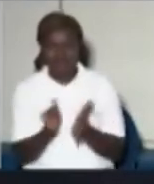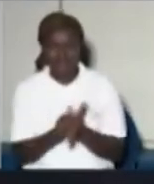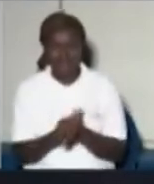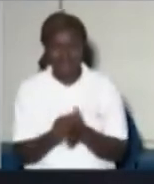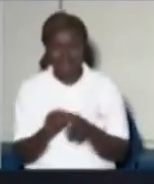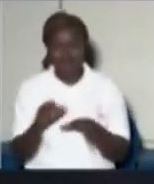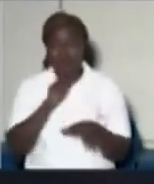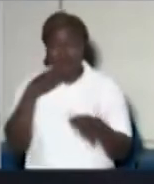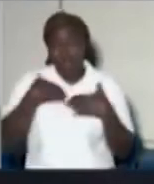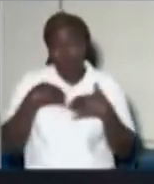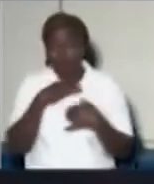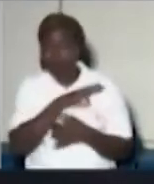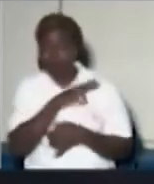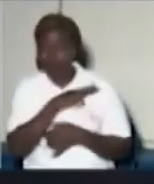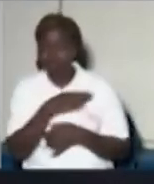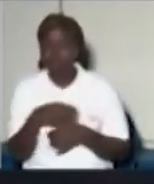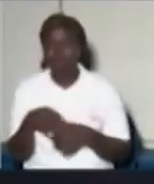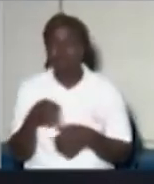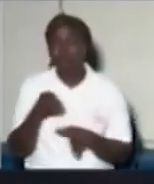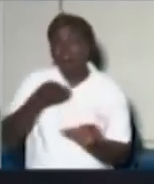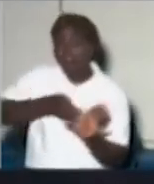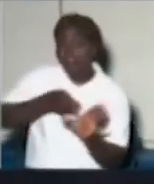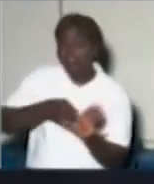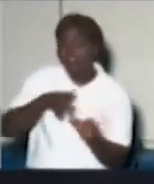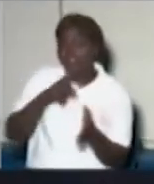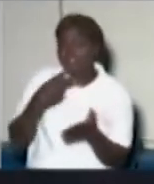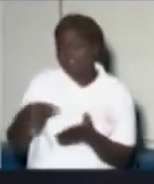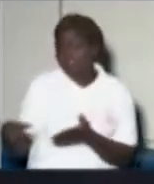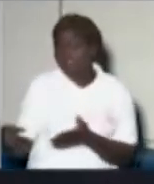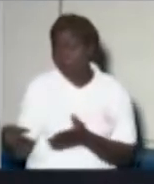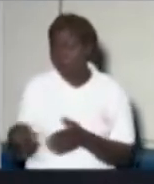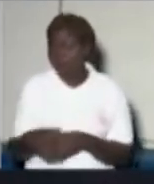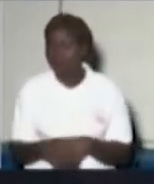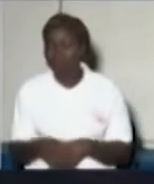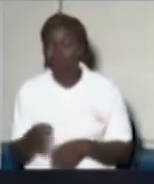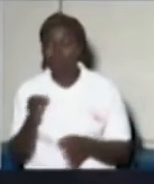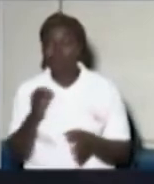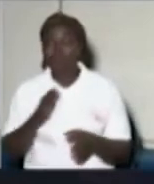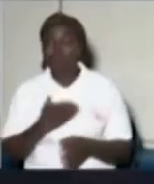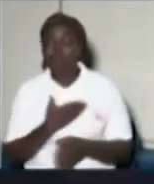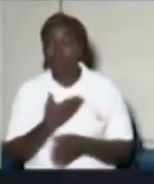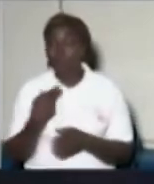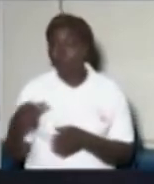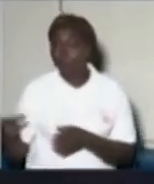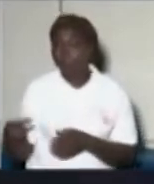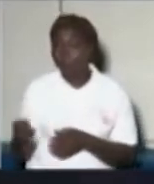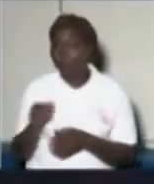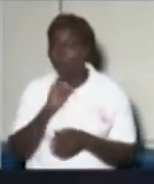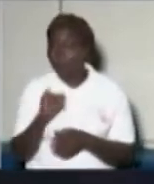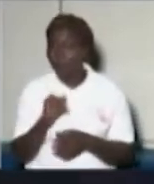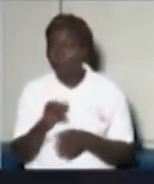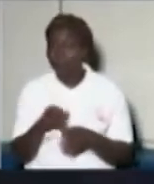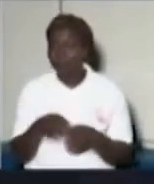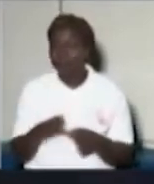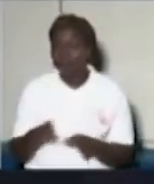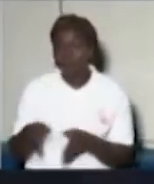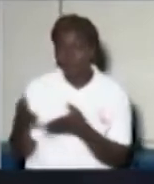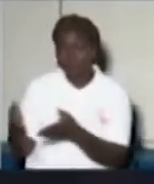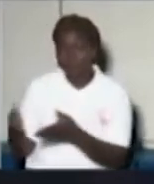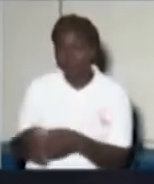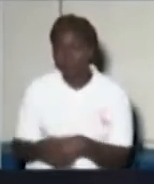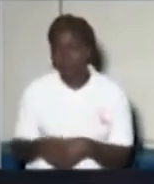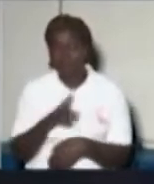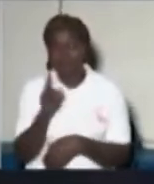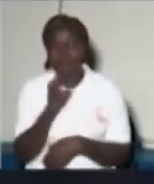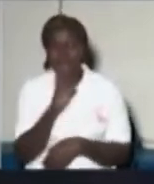If petroleum product, if our crude petroleum is deregulated, there